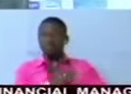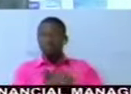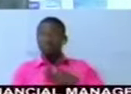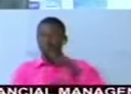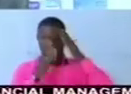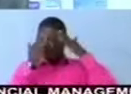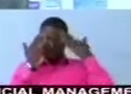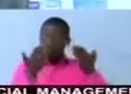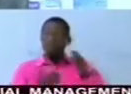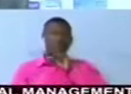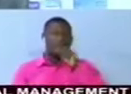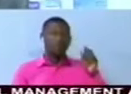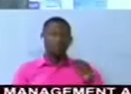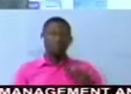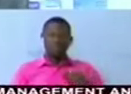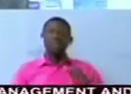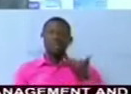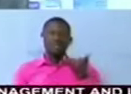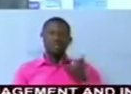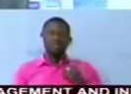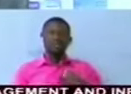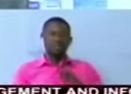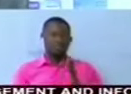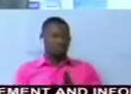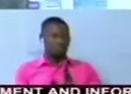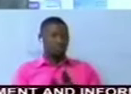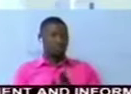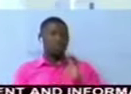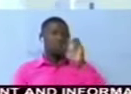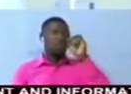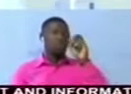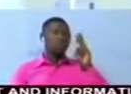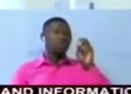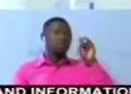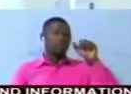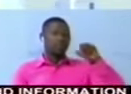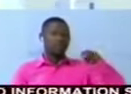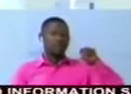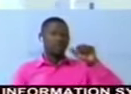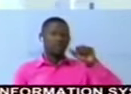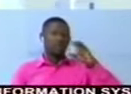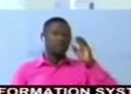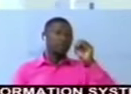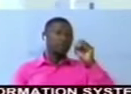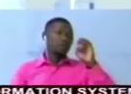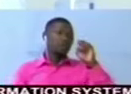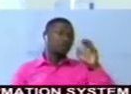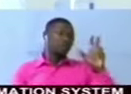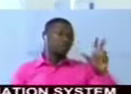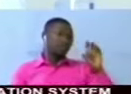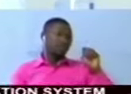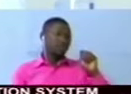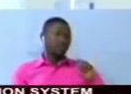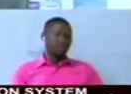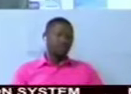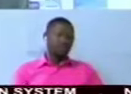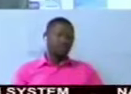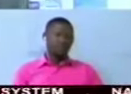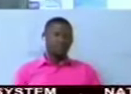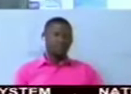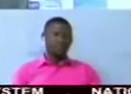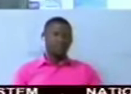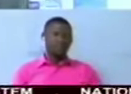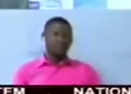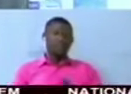now my mind is back. It's Usman Sow. And who else? Akan. Waaw moom Usman ñoo fa ñëw.